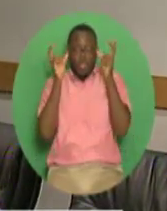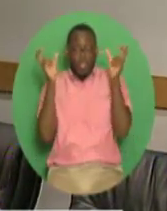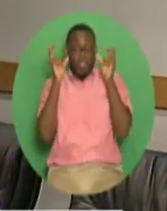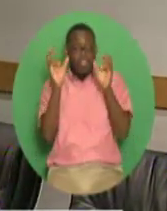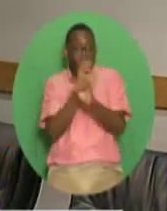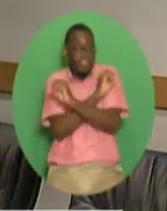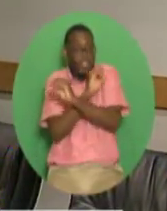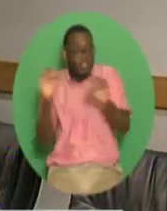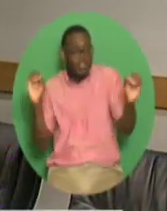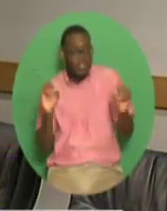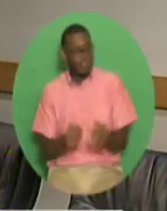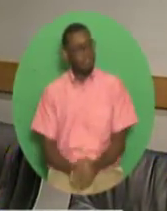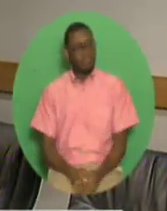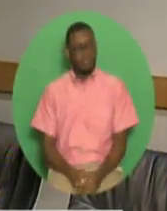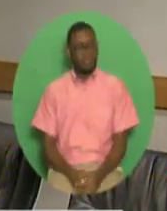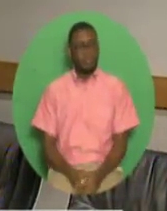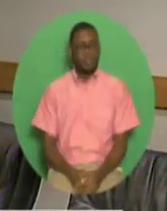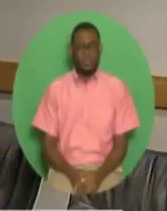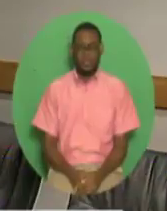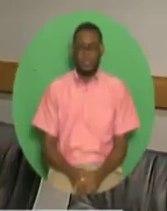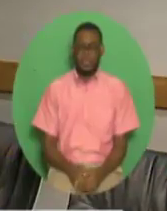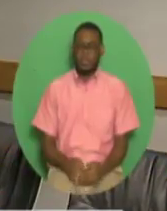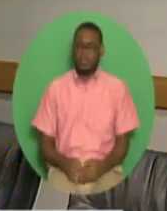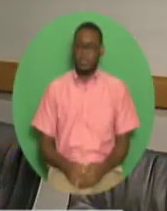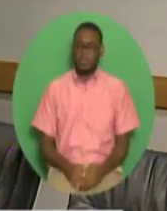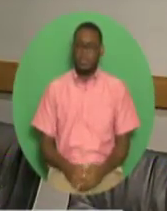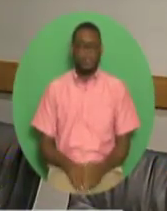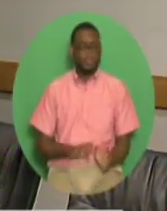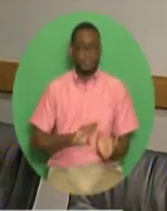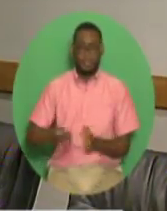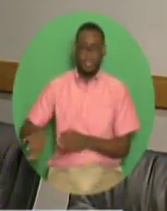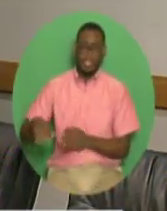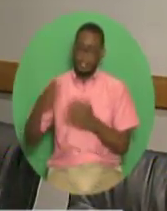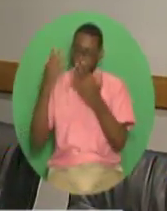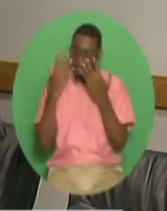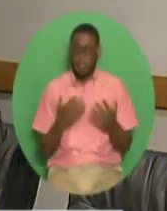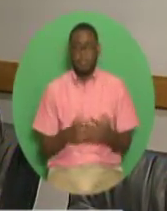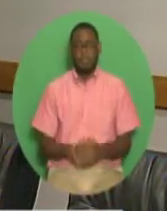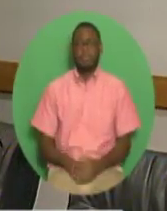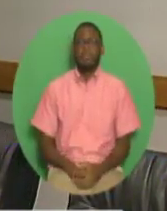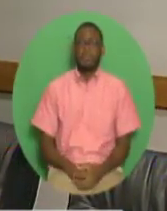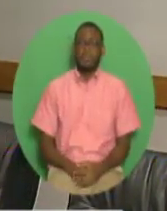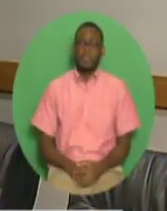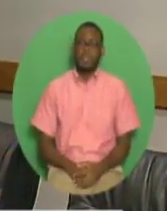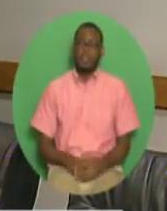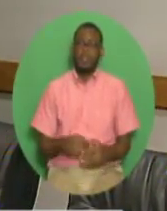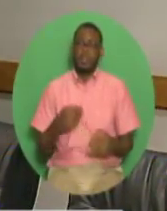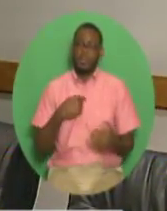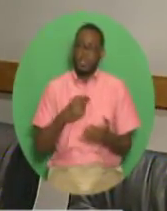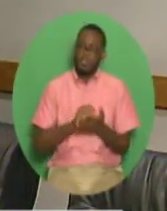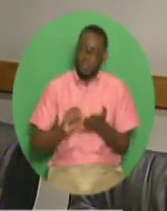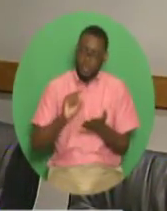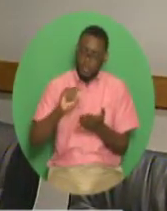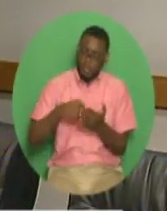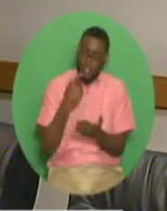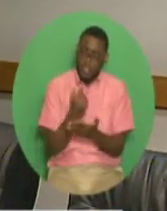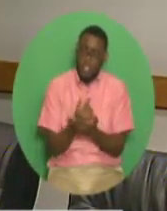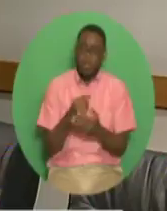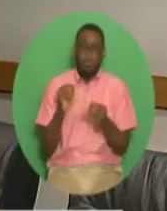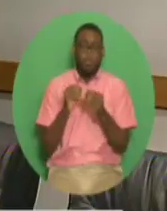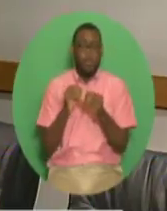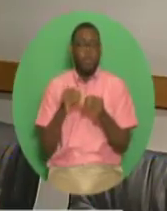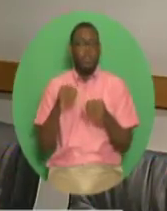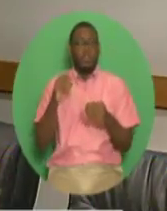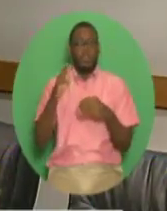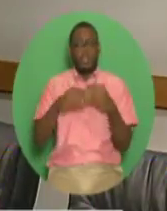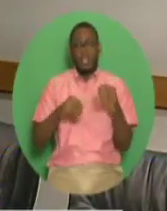and Chatham Youth Development Centers. I was very fortunate last year to attend a graduation where we had over 100 young men going out in the working world. It's a